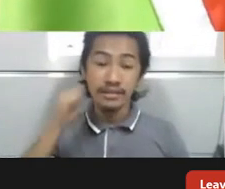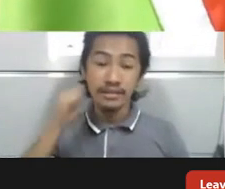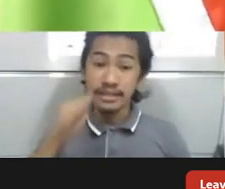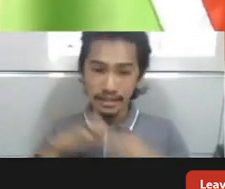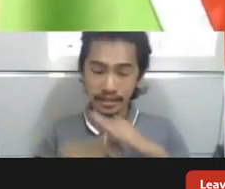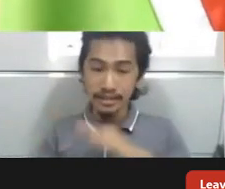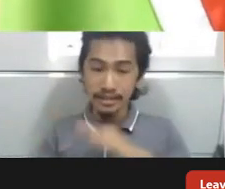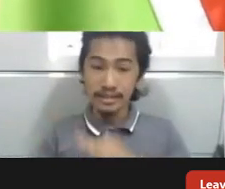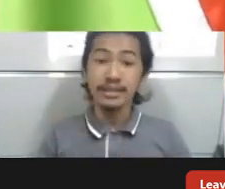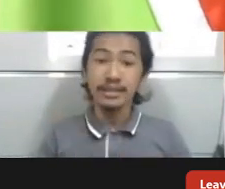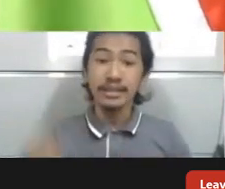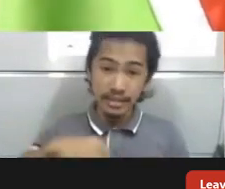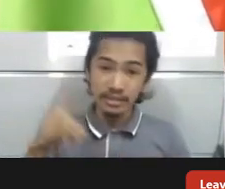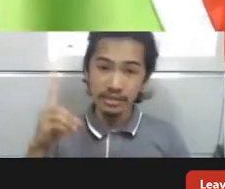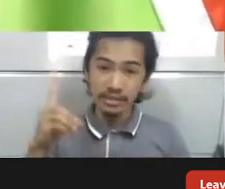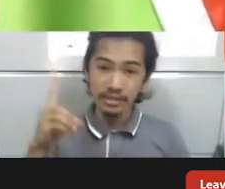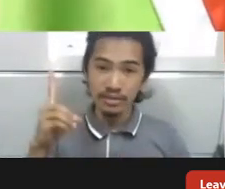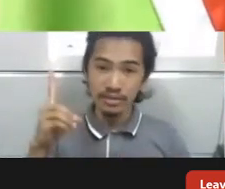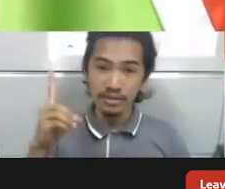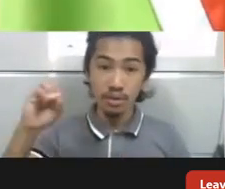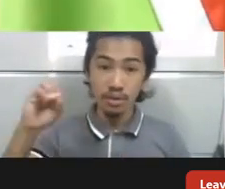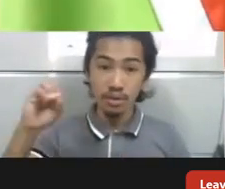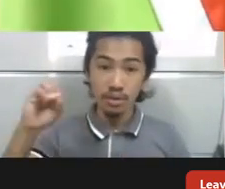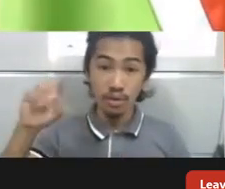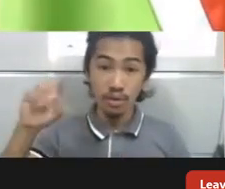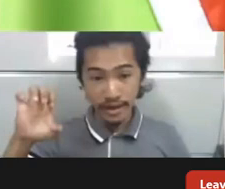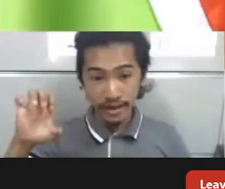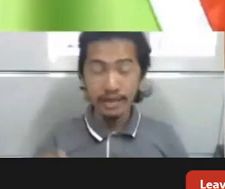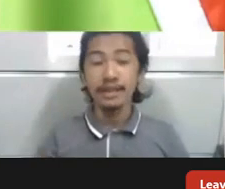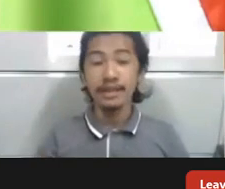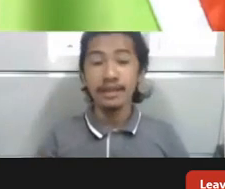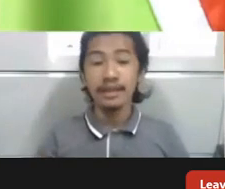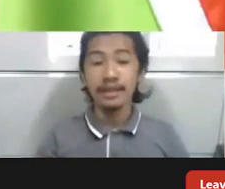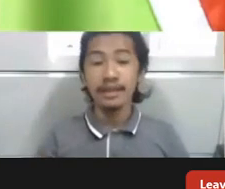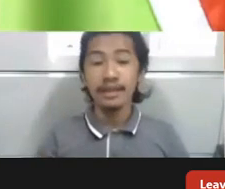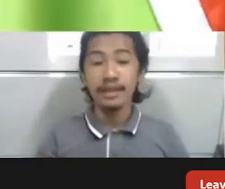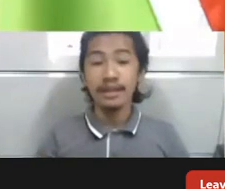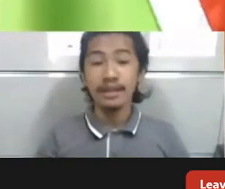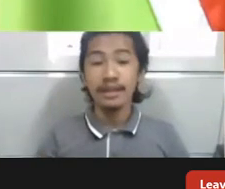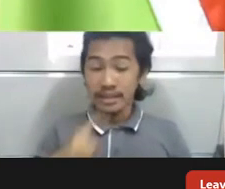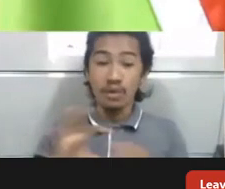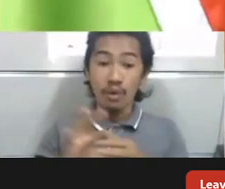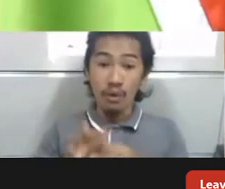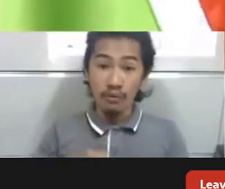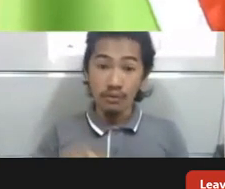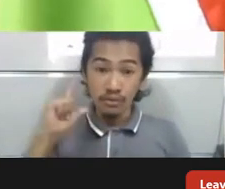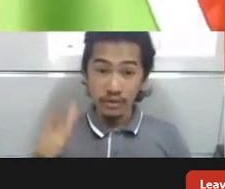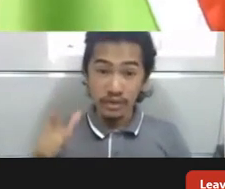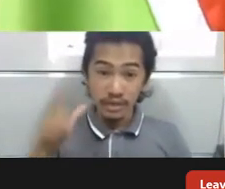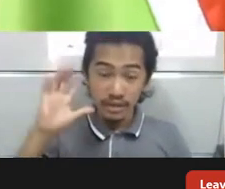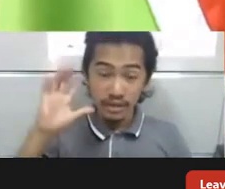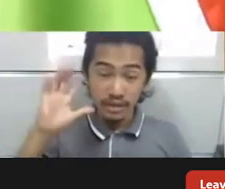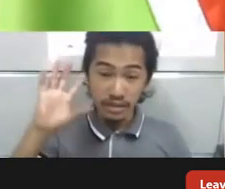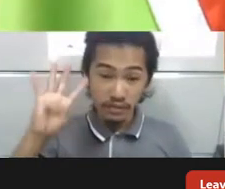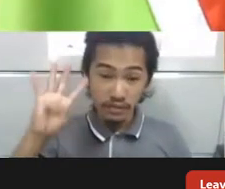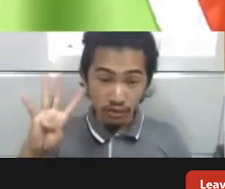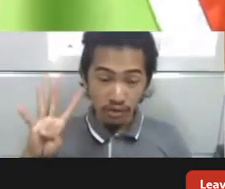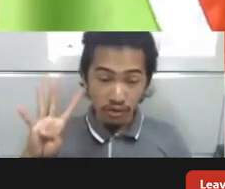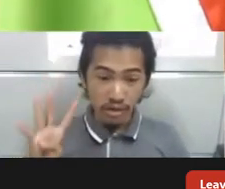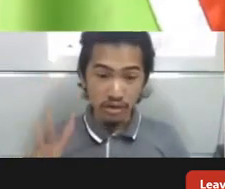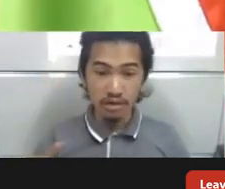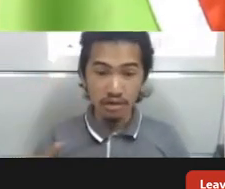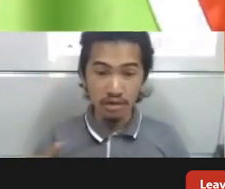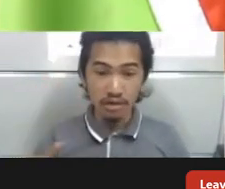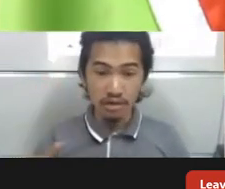She entered the Department of Labor and Employment at the age of 24